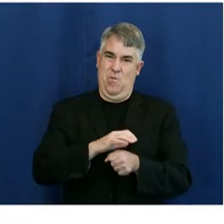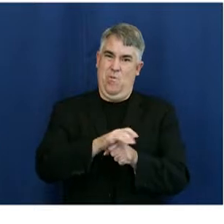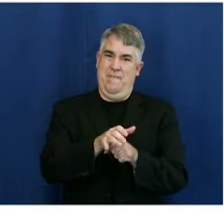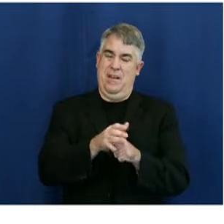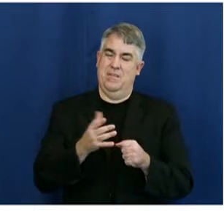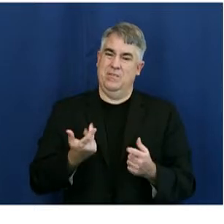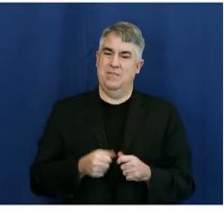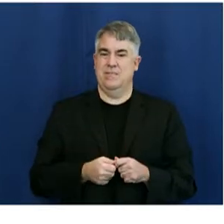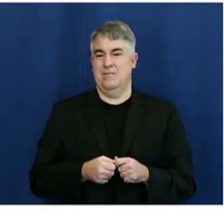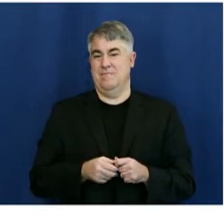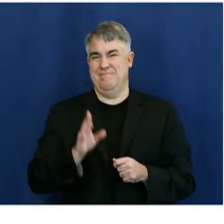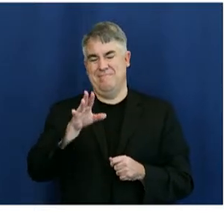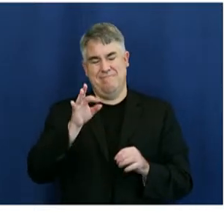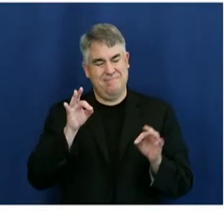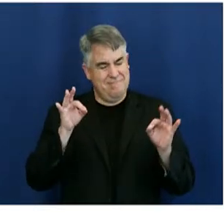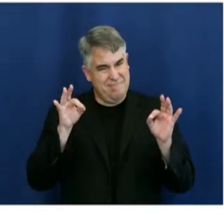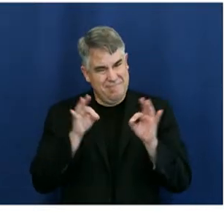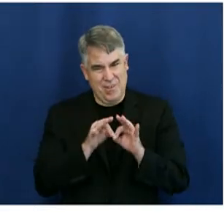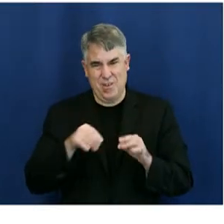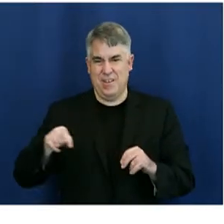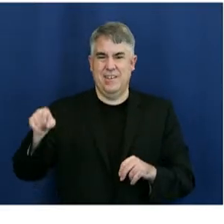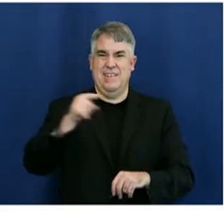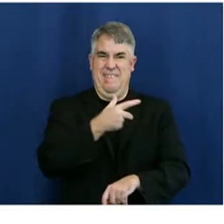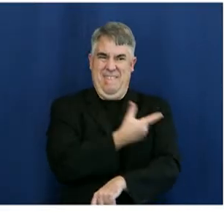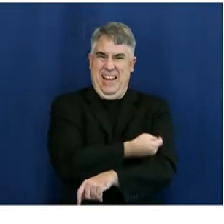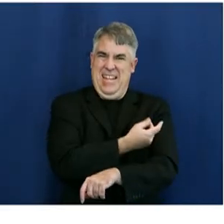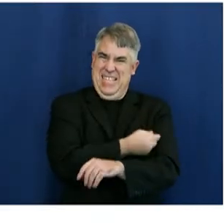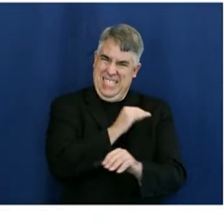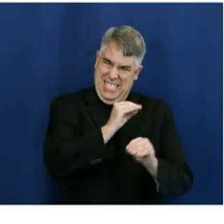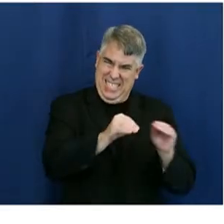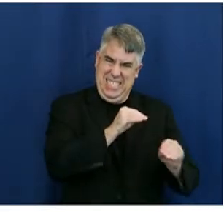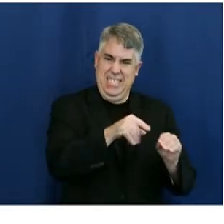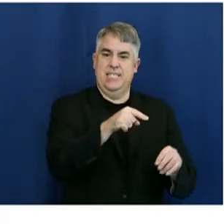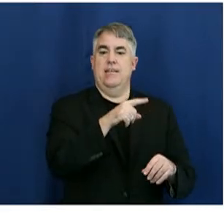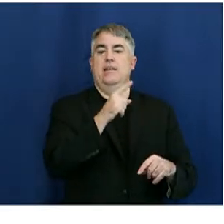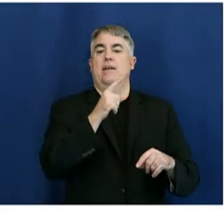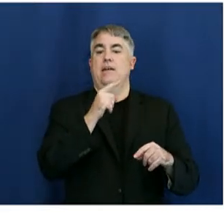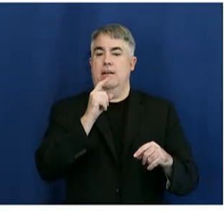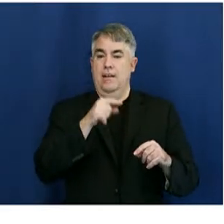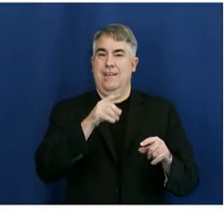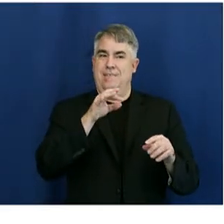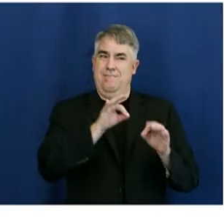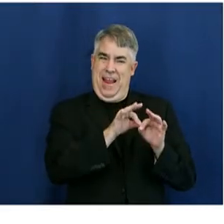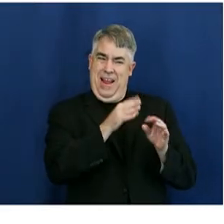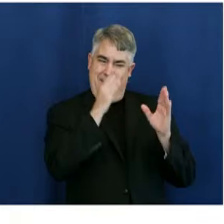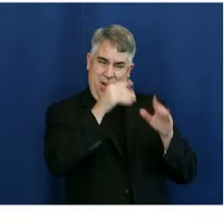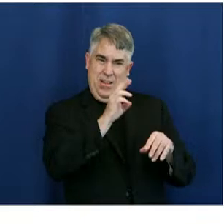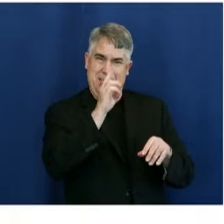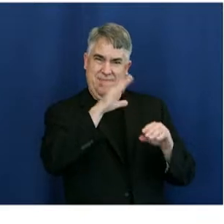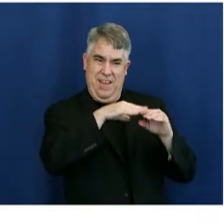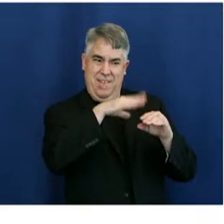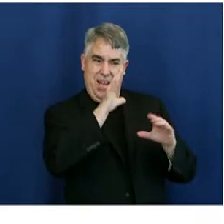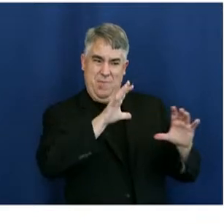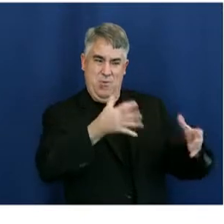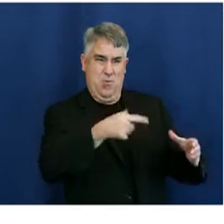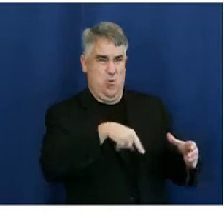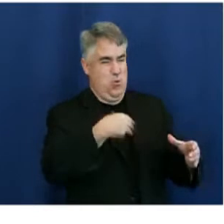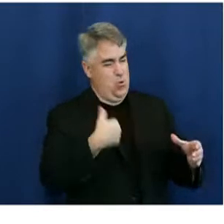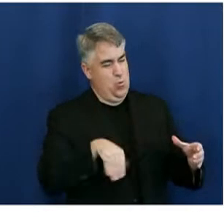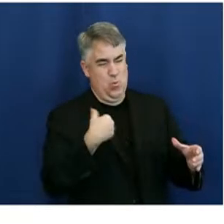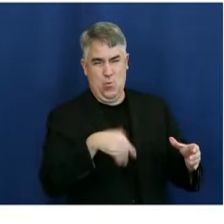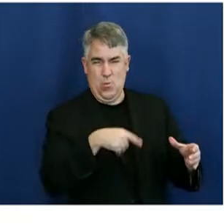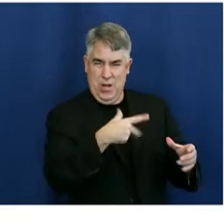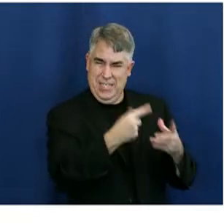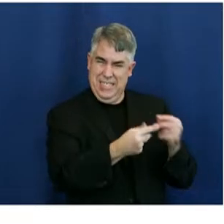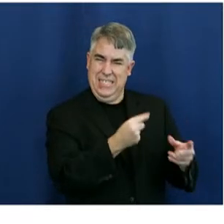focus on vaccinating seniors to try and most quickly affect the loss of life from COVID-19. Final chart for the day